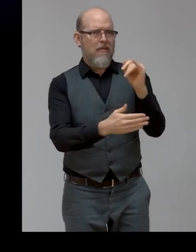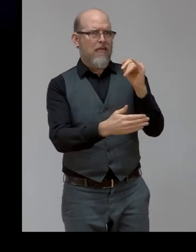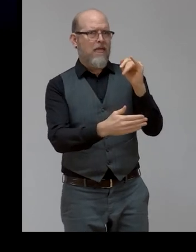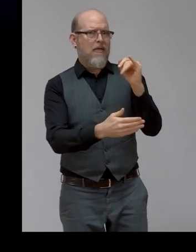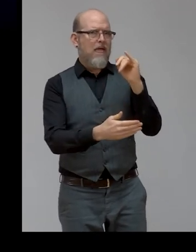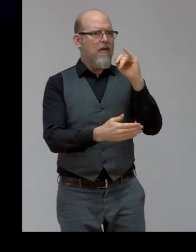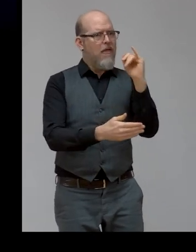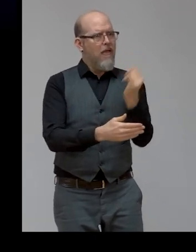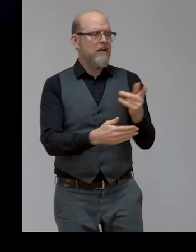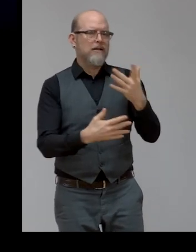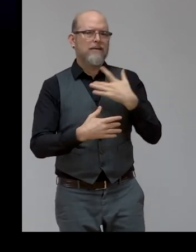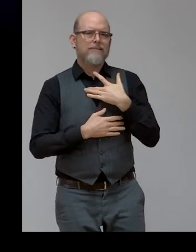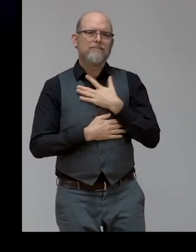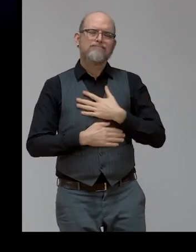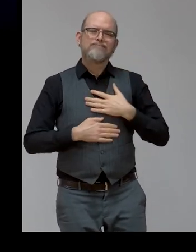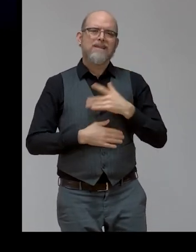it a bit alive.